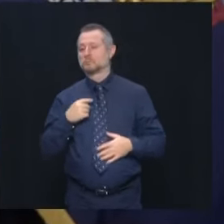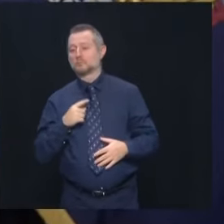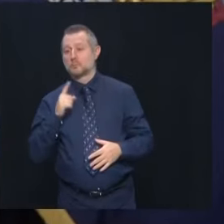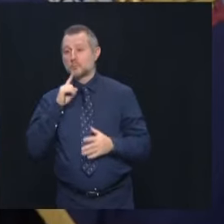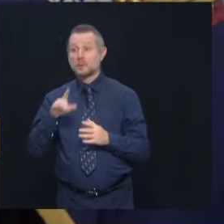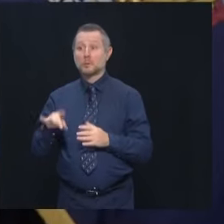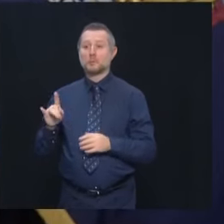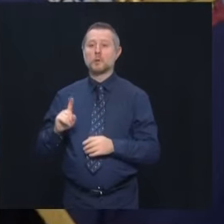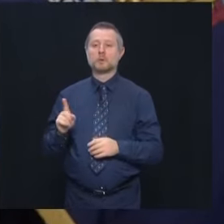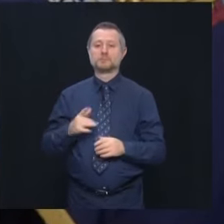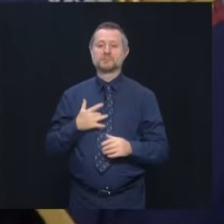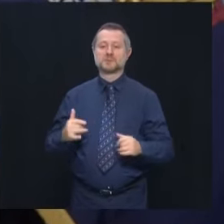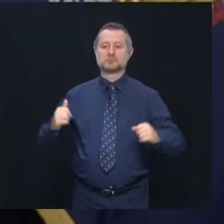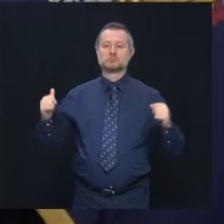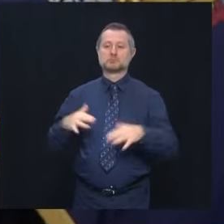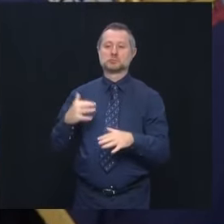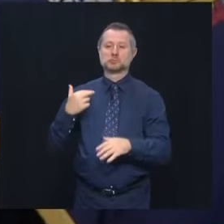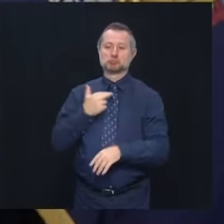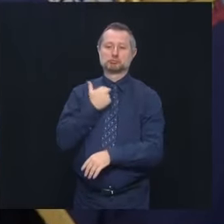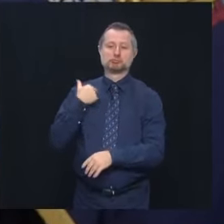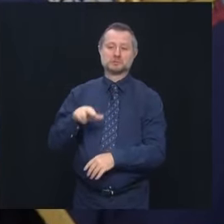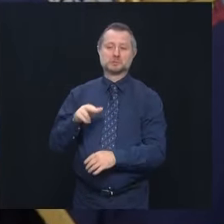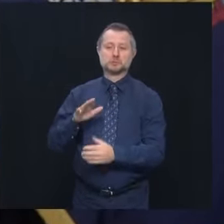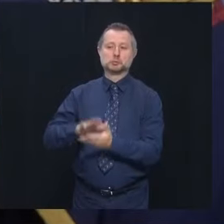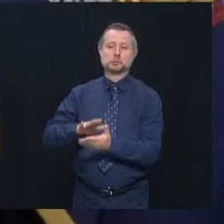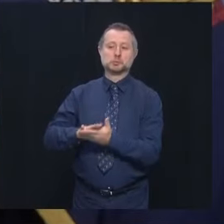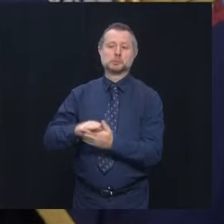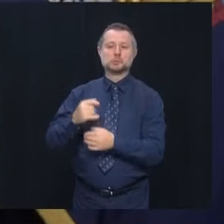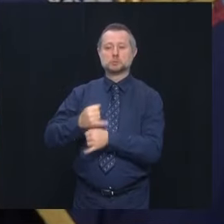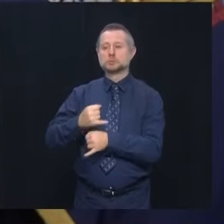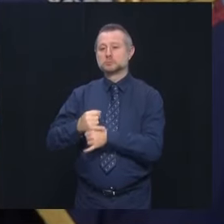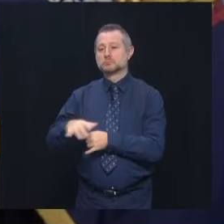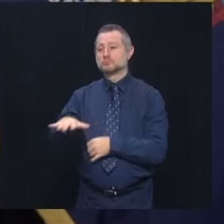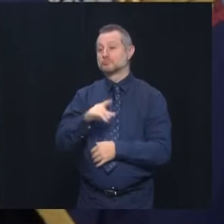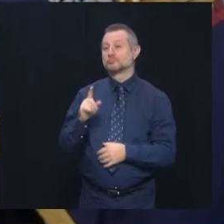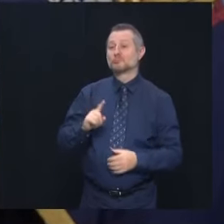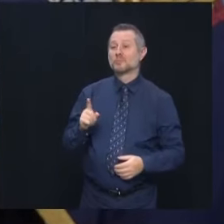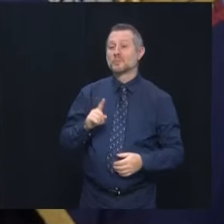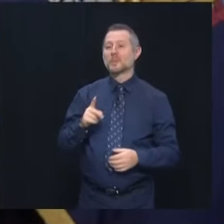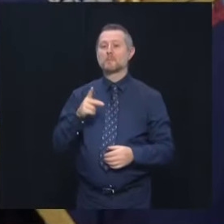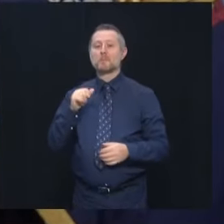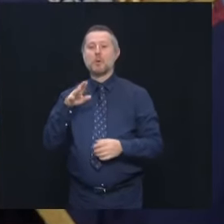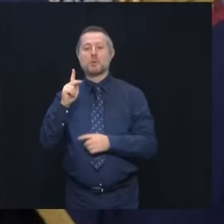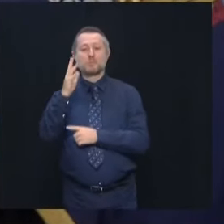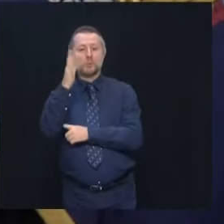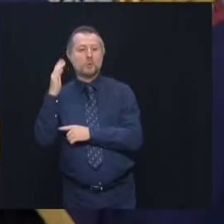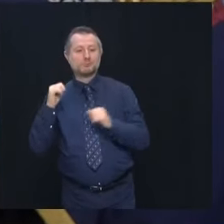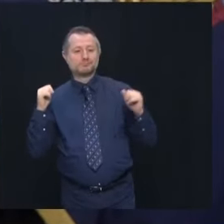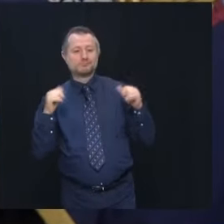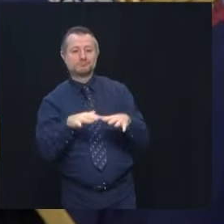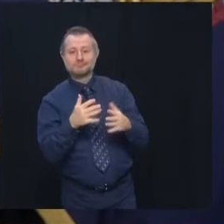mass gatherings at religious institutions, mass gatherings in parks. By the way,